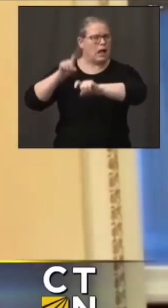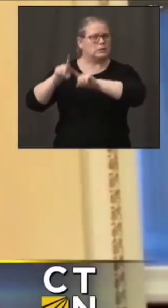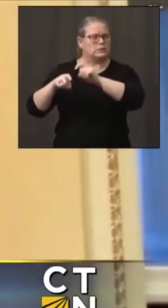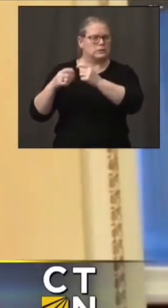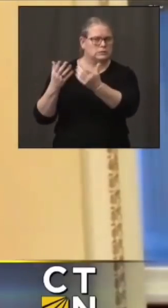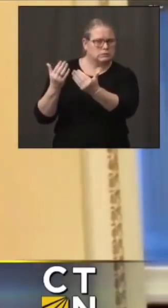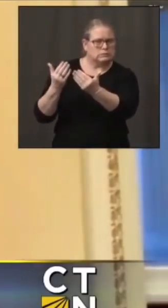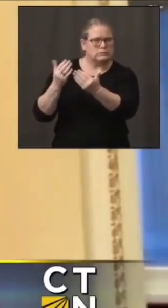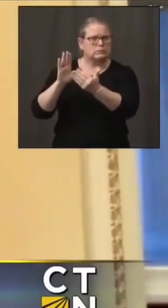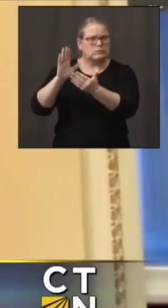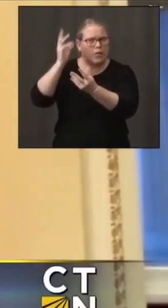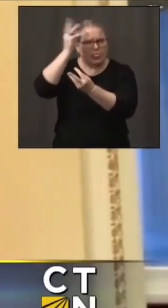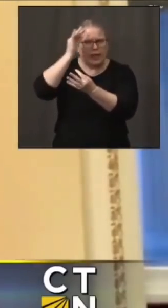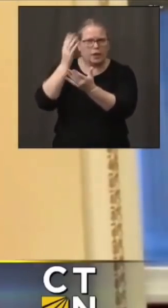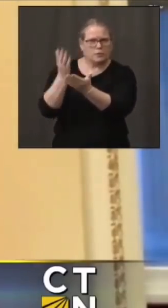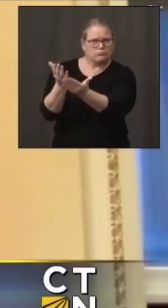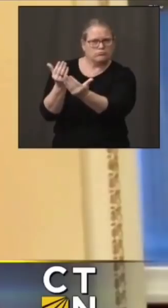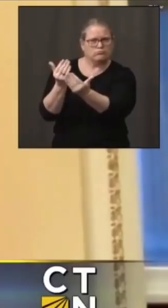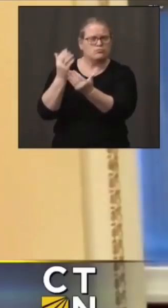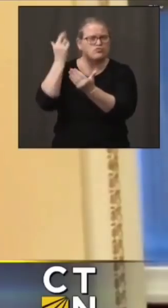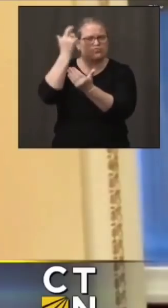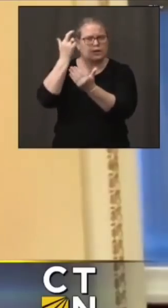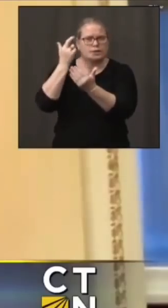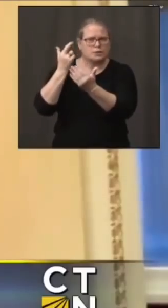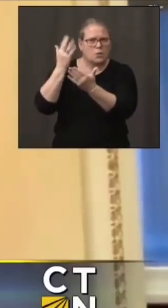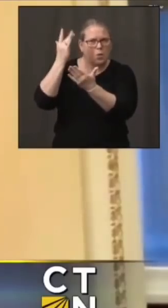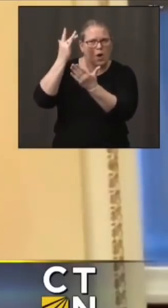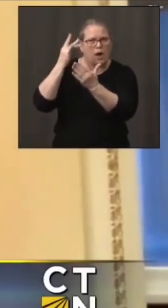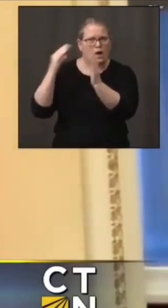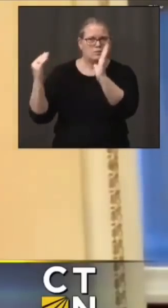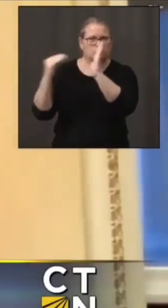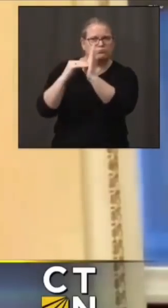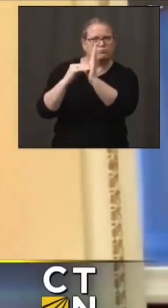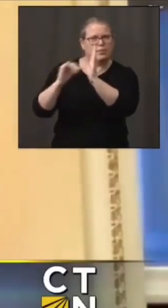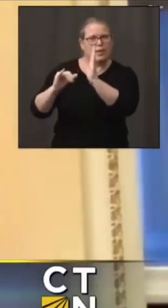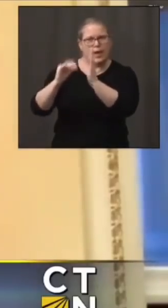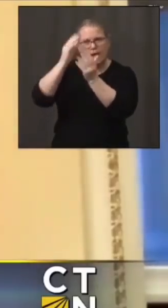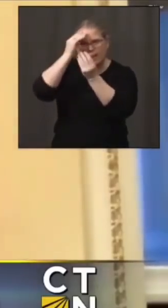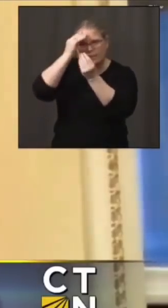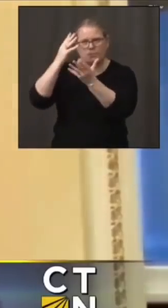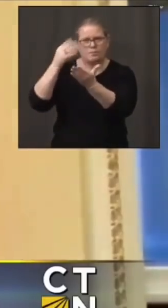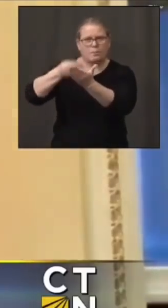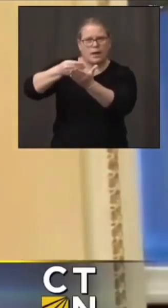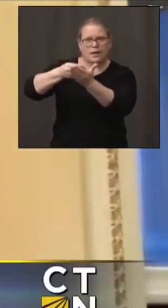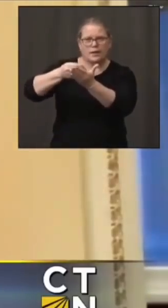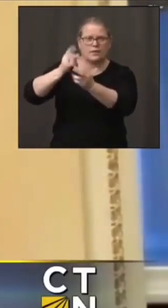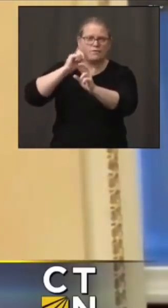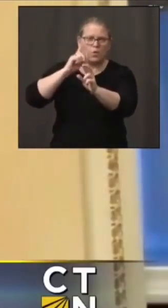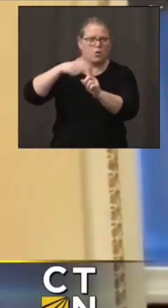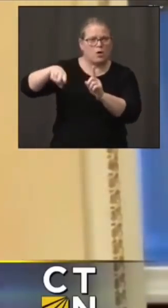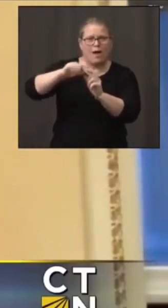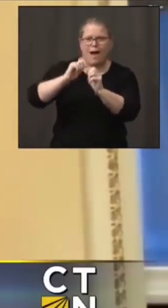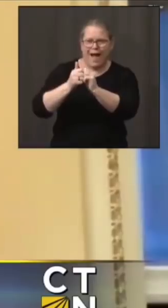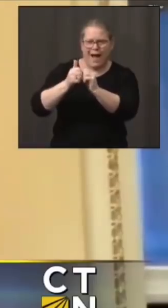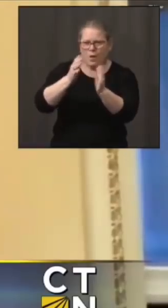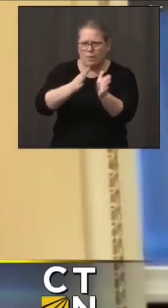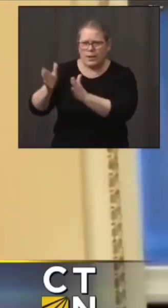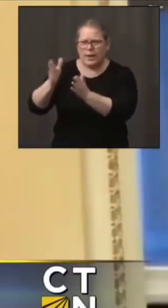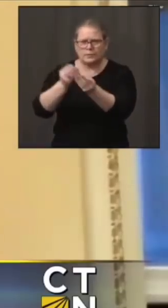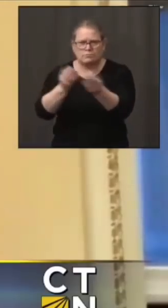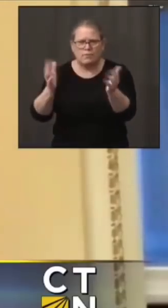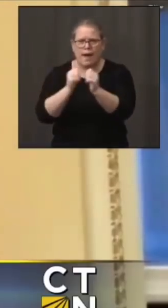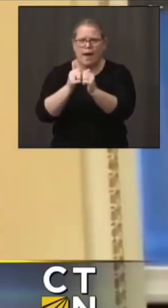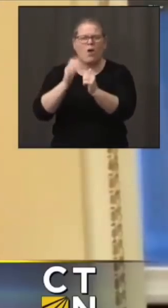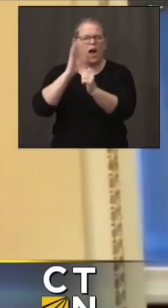what their thinking was in terms of the potentially administering this and how it